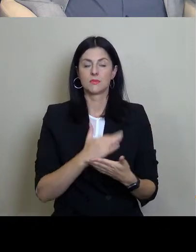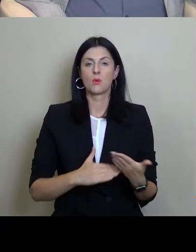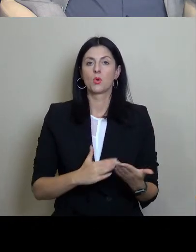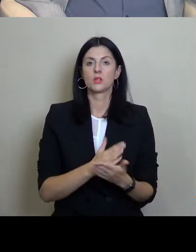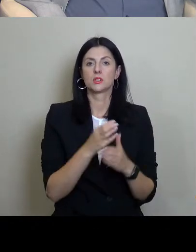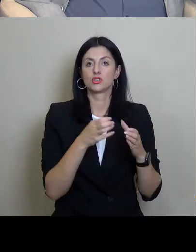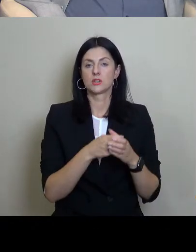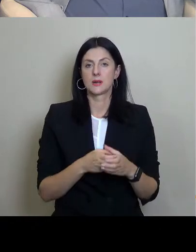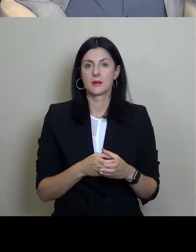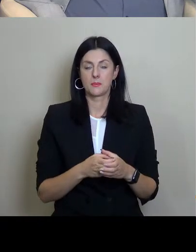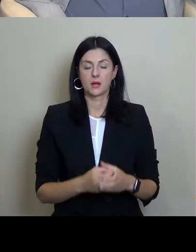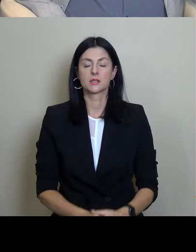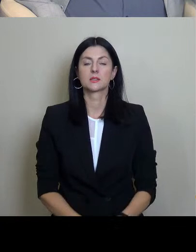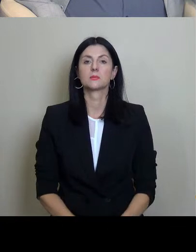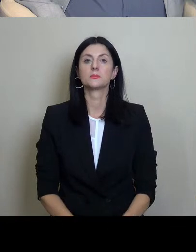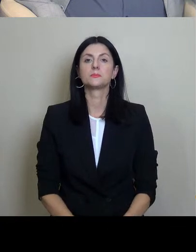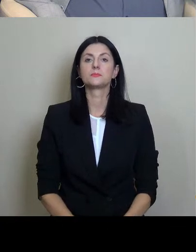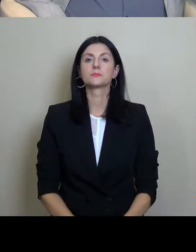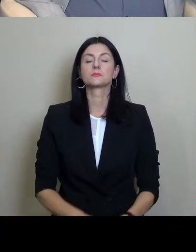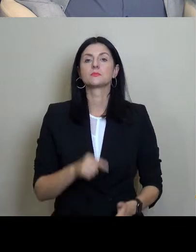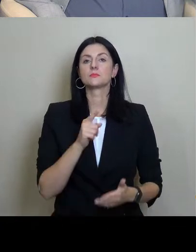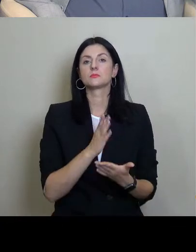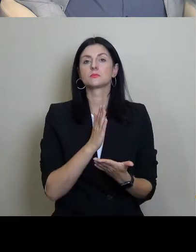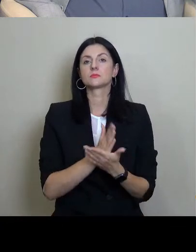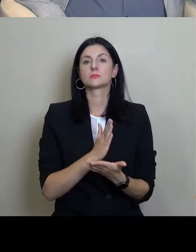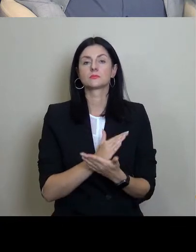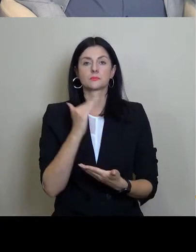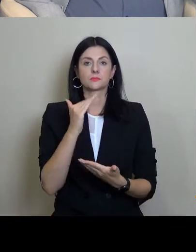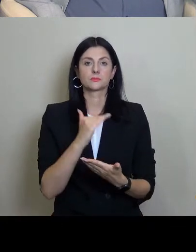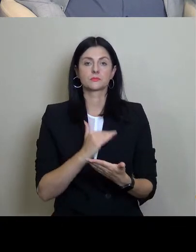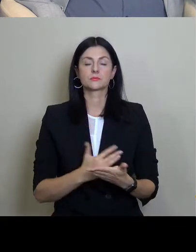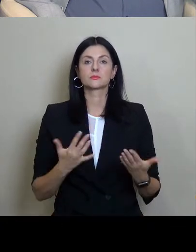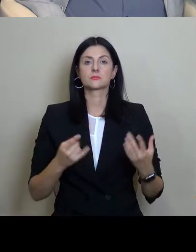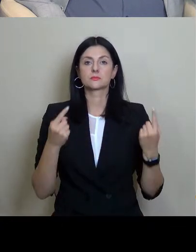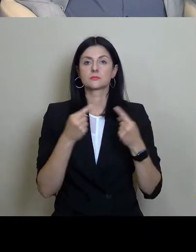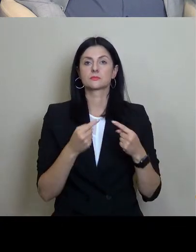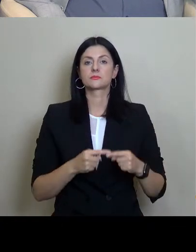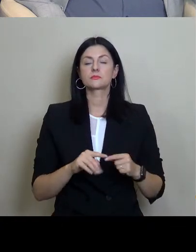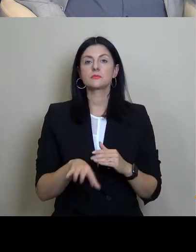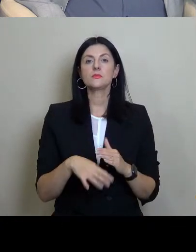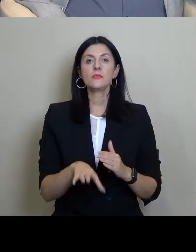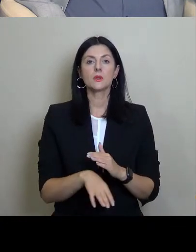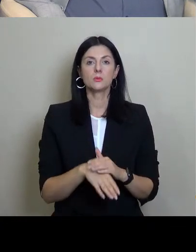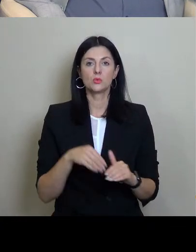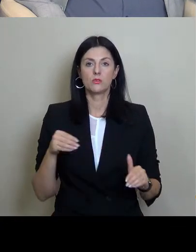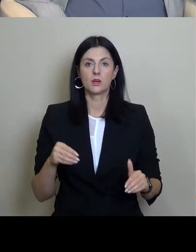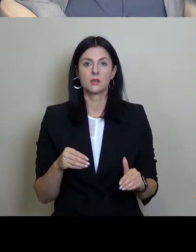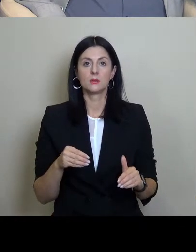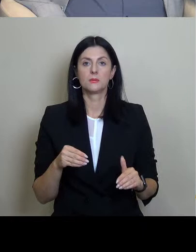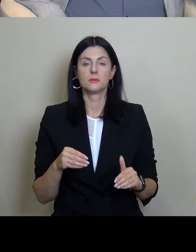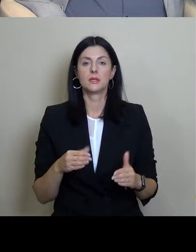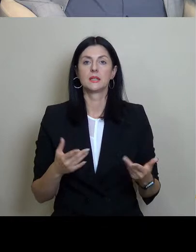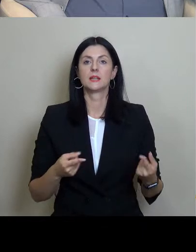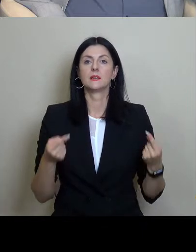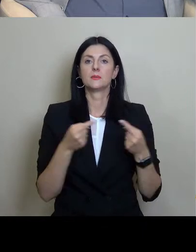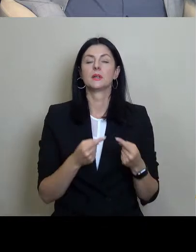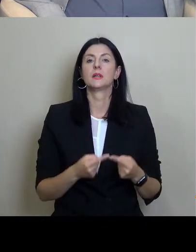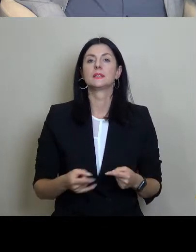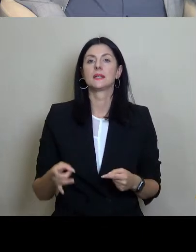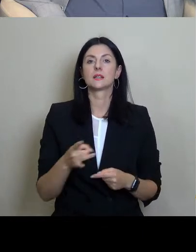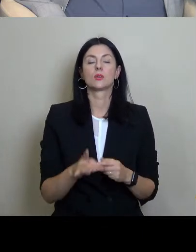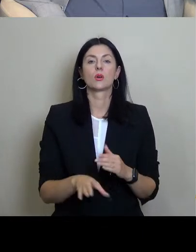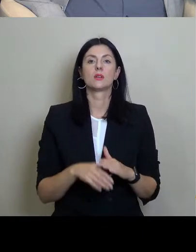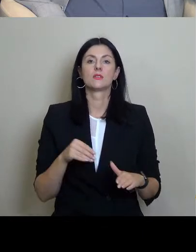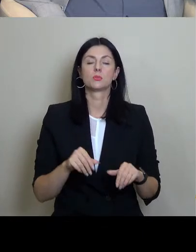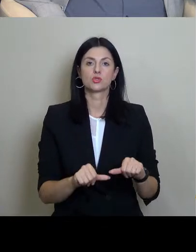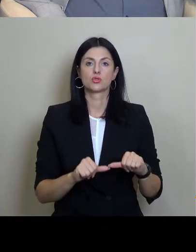political parties, the subjects of nomination. They are listed in the order depending on the casting that